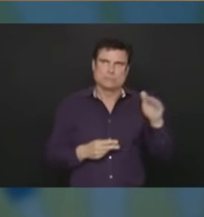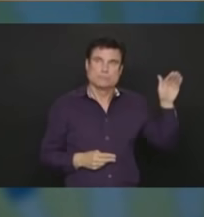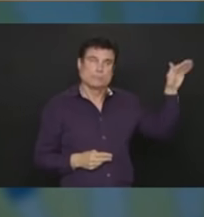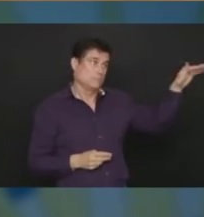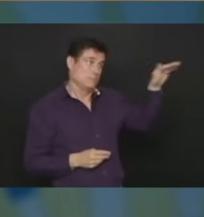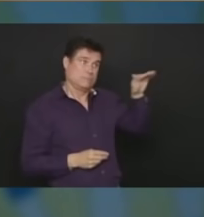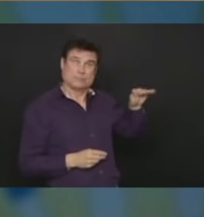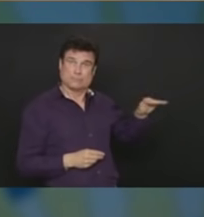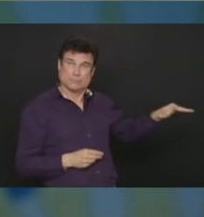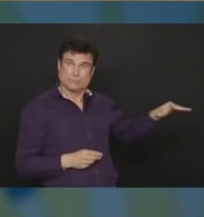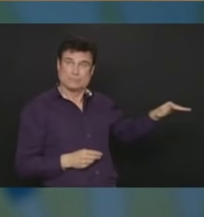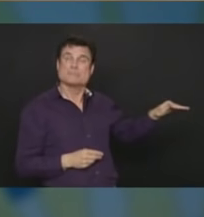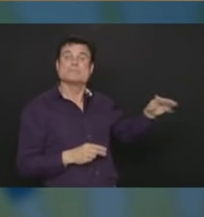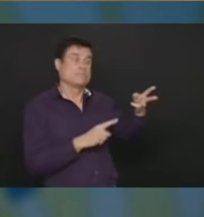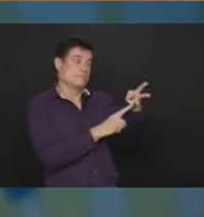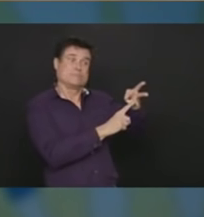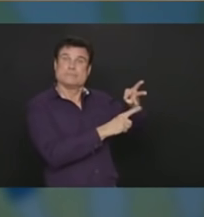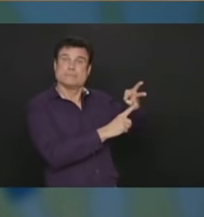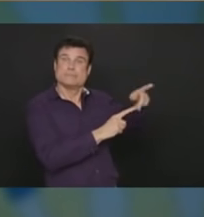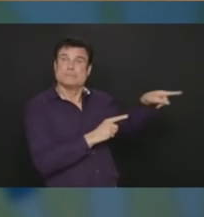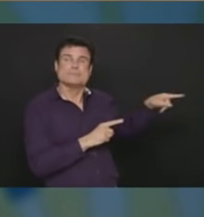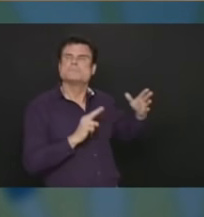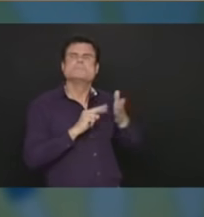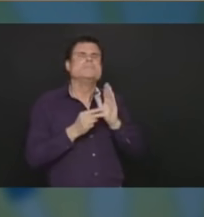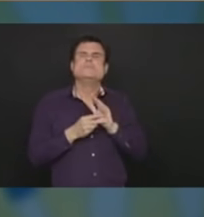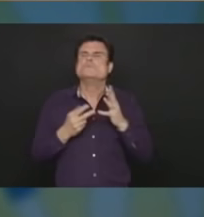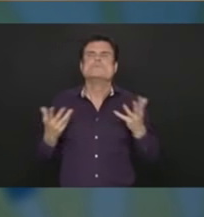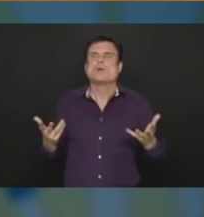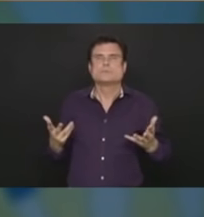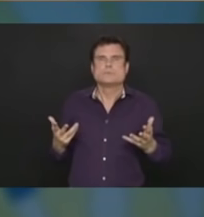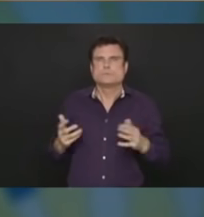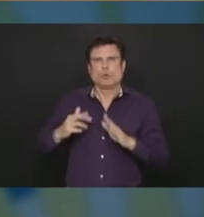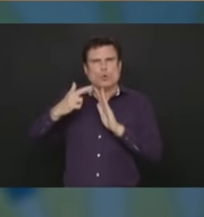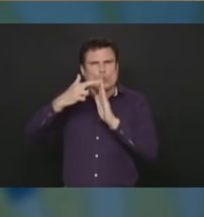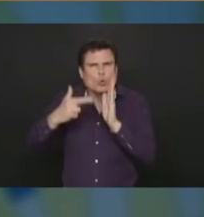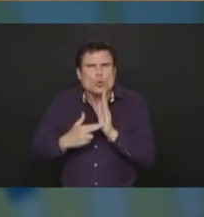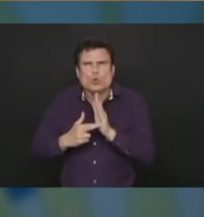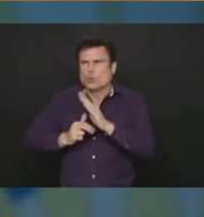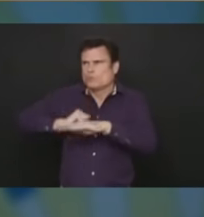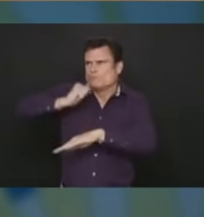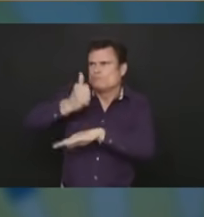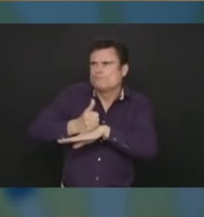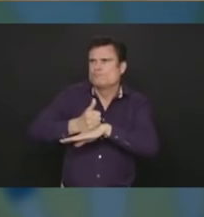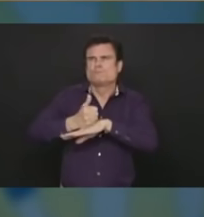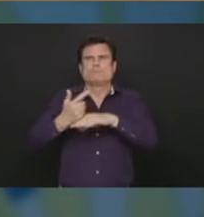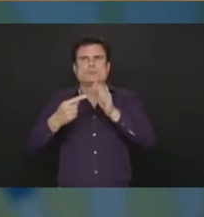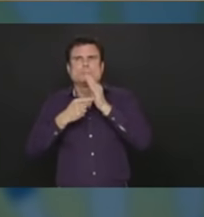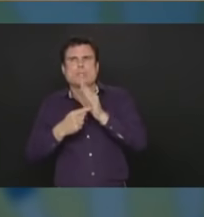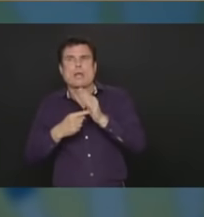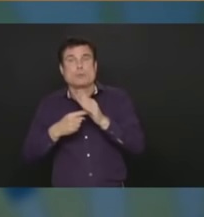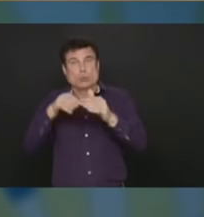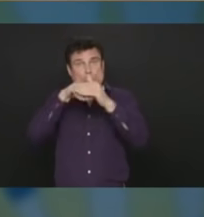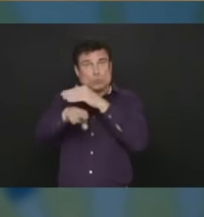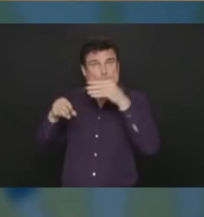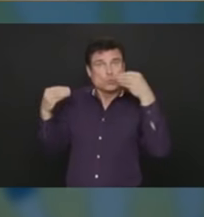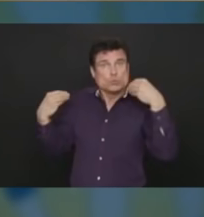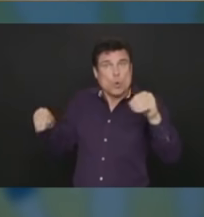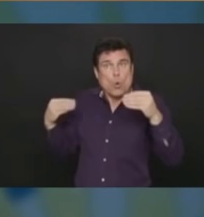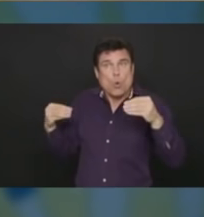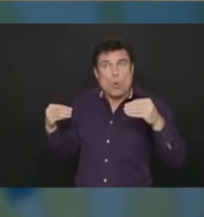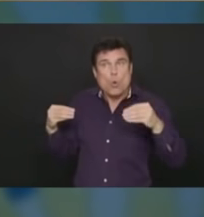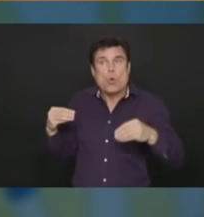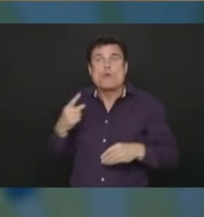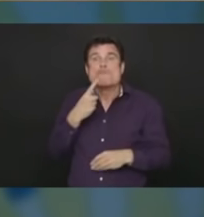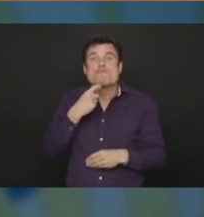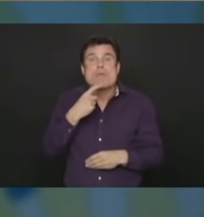follow one-way traffic instead of going back and forth and crossing over. And things, incredibly important things